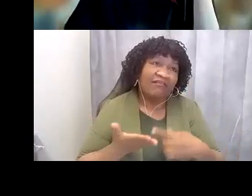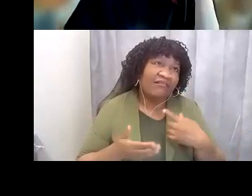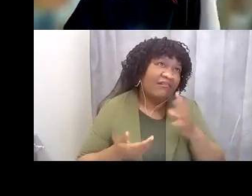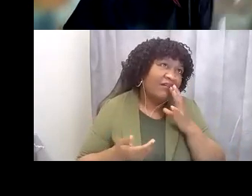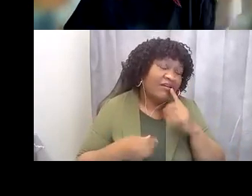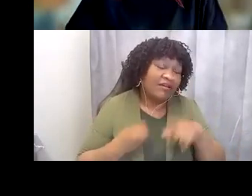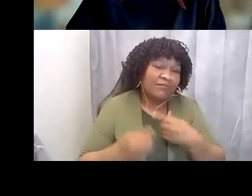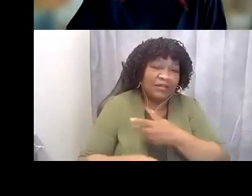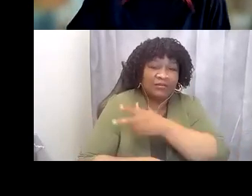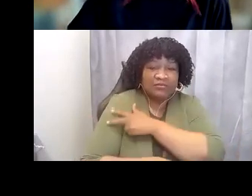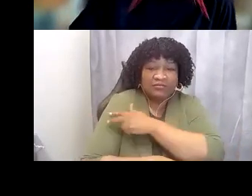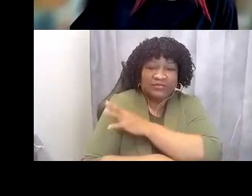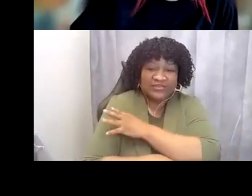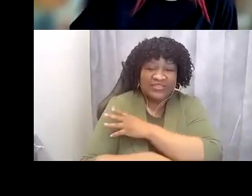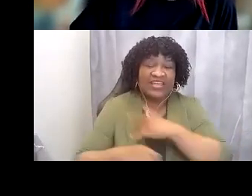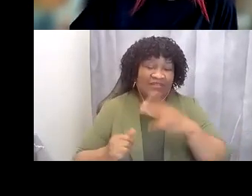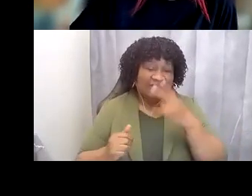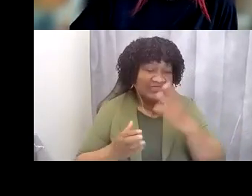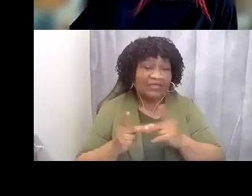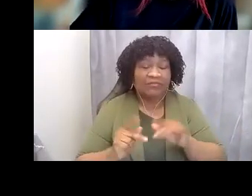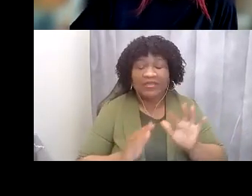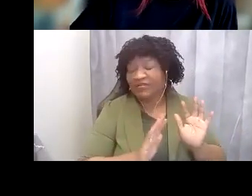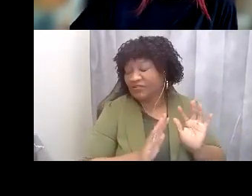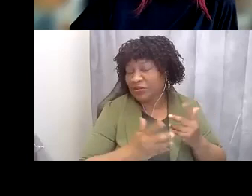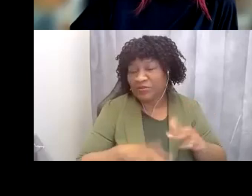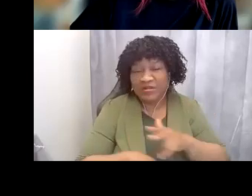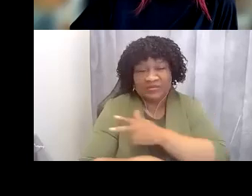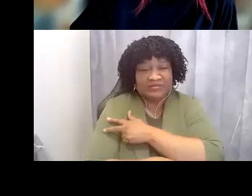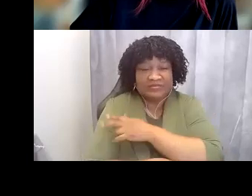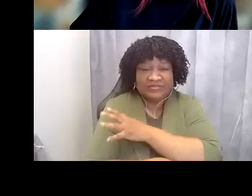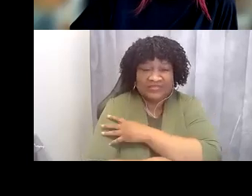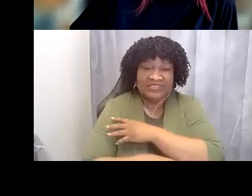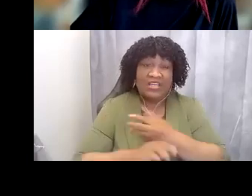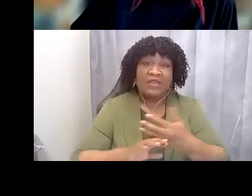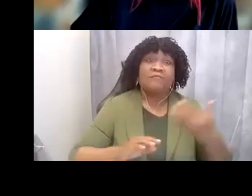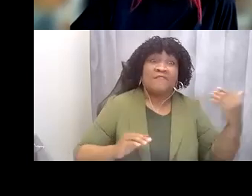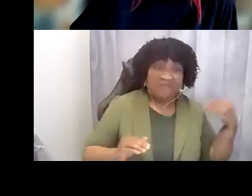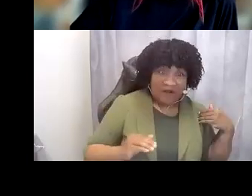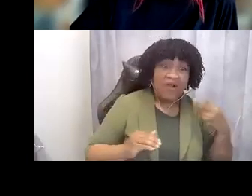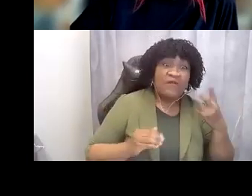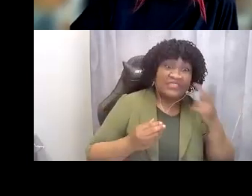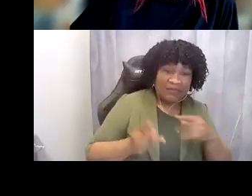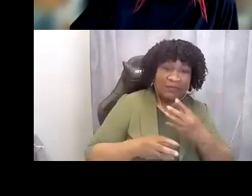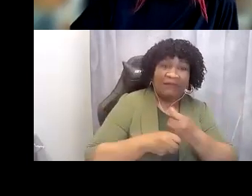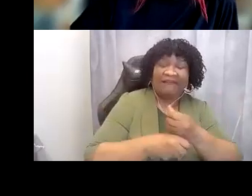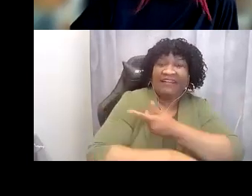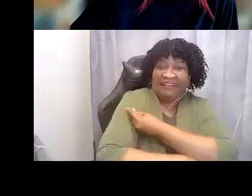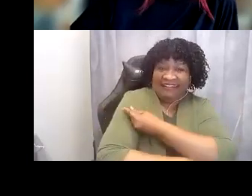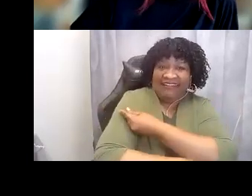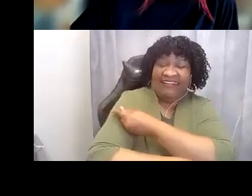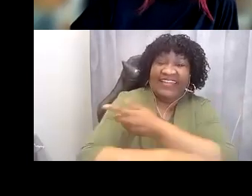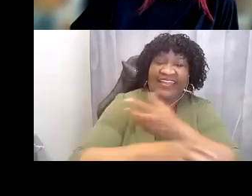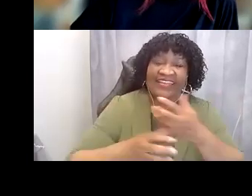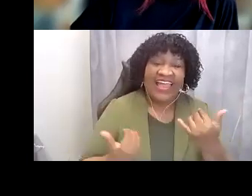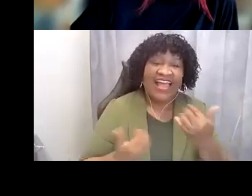And we are definitely seeing people not get boosted at the rate that we saw people getting vaccinated. And again,